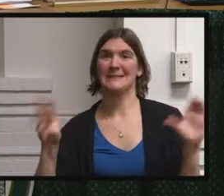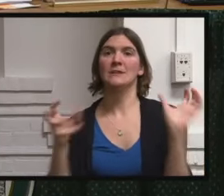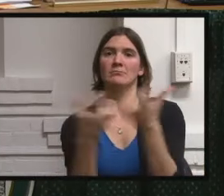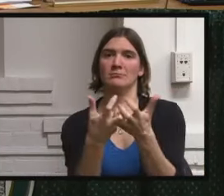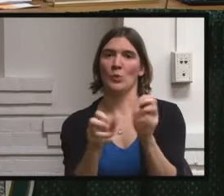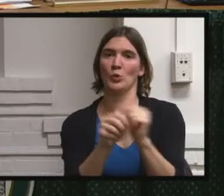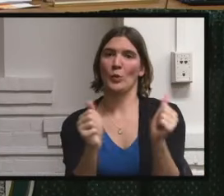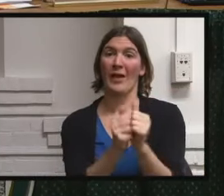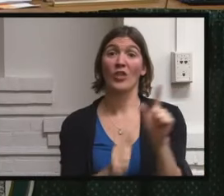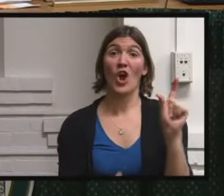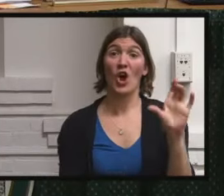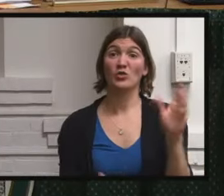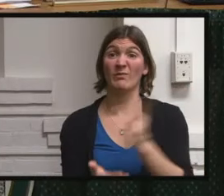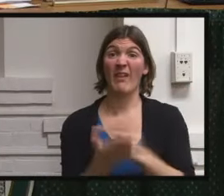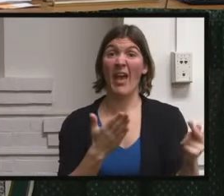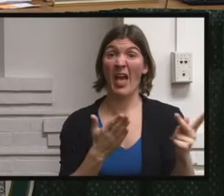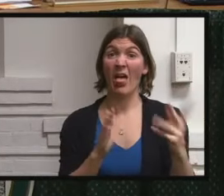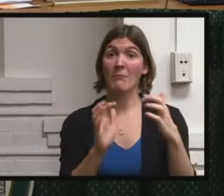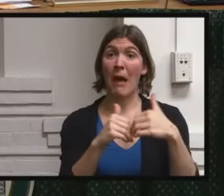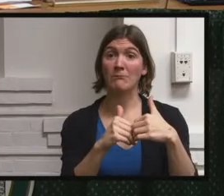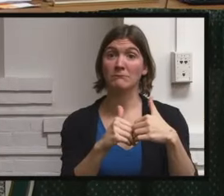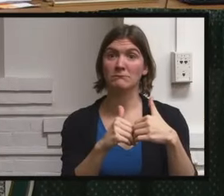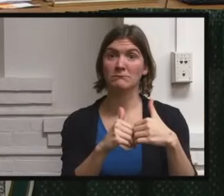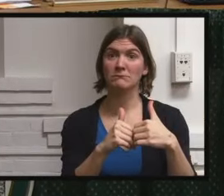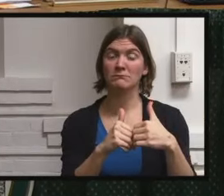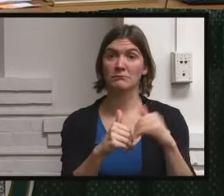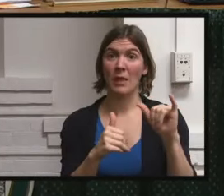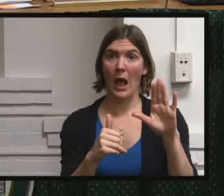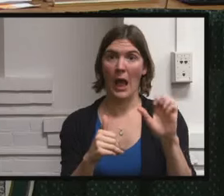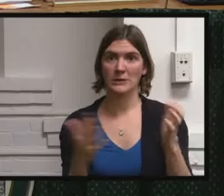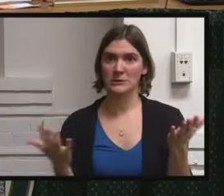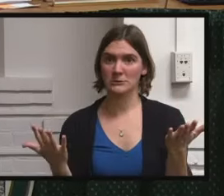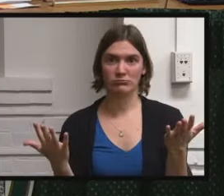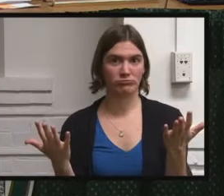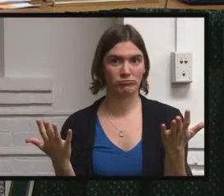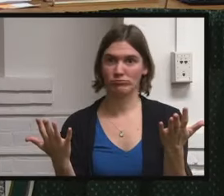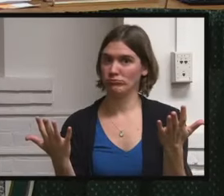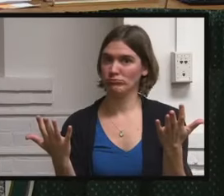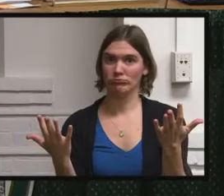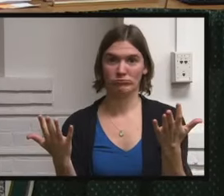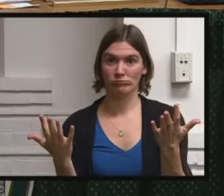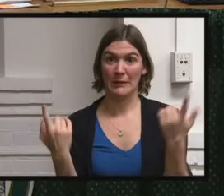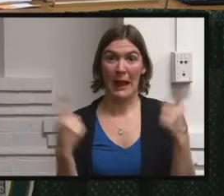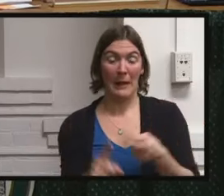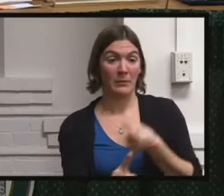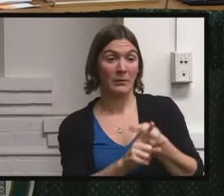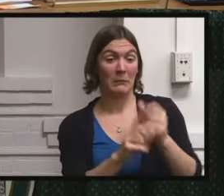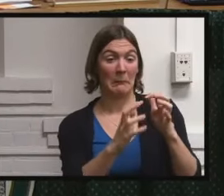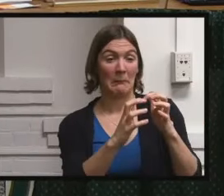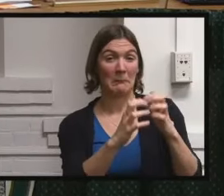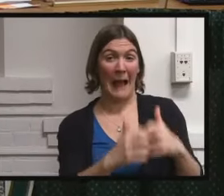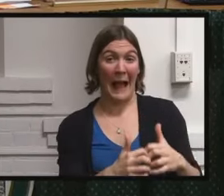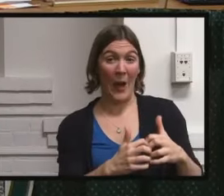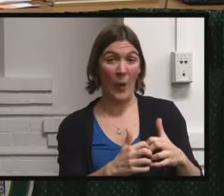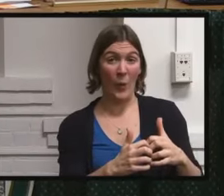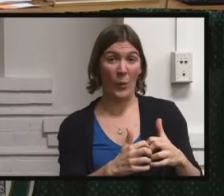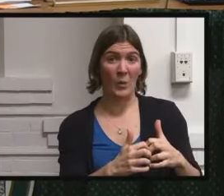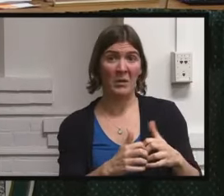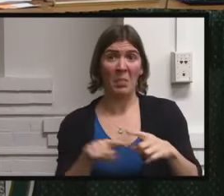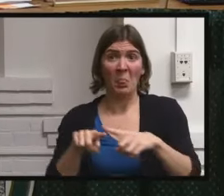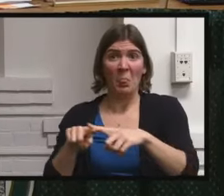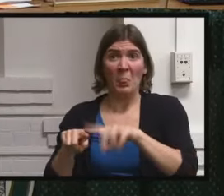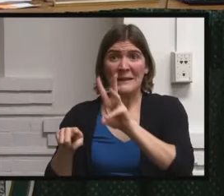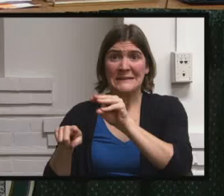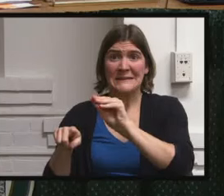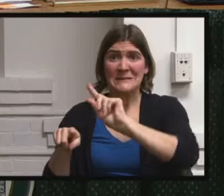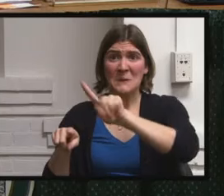together to keep the ice in good condition there. And when the 100 horsepower compressor failed and